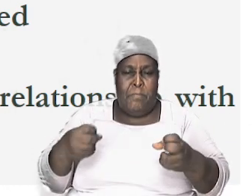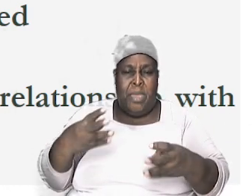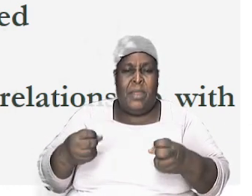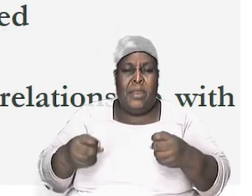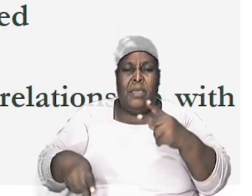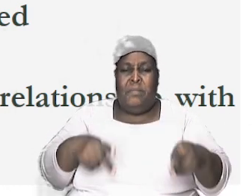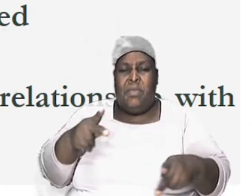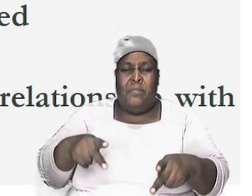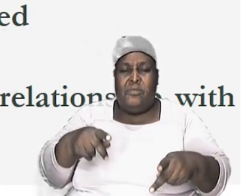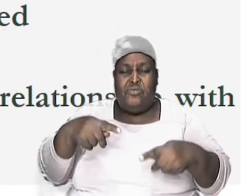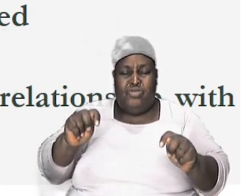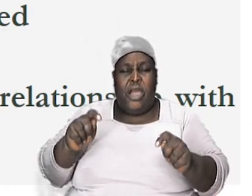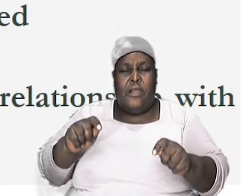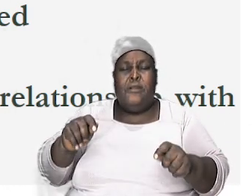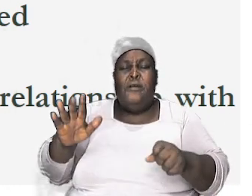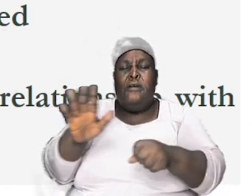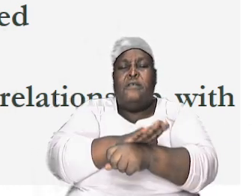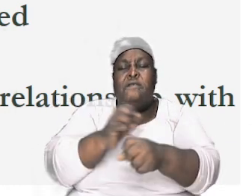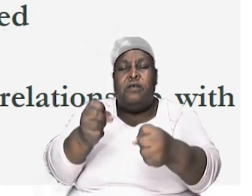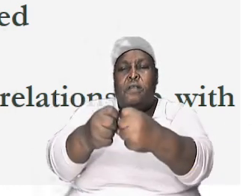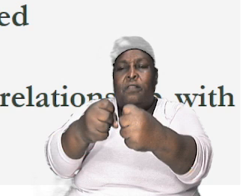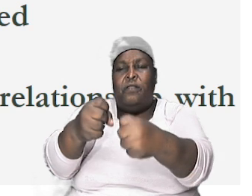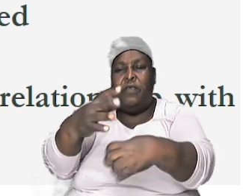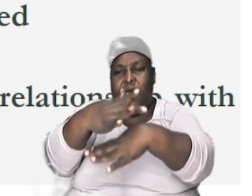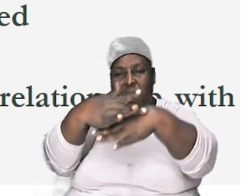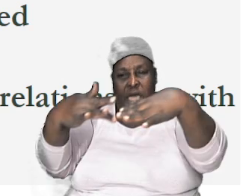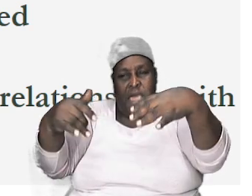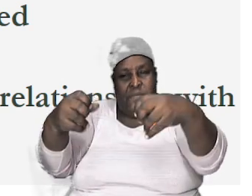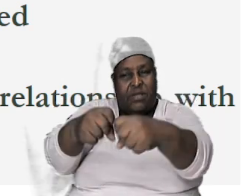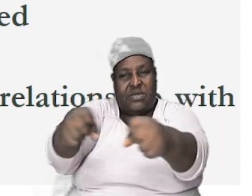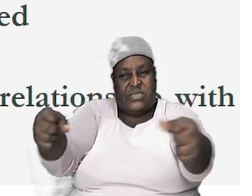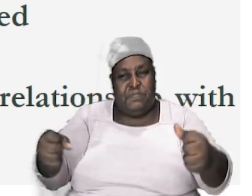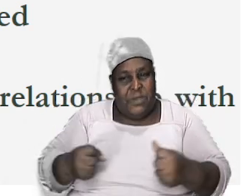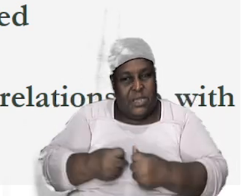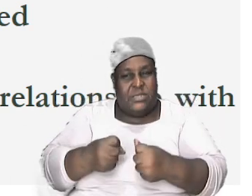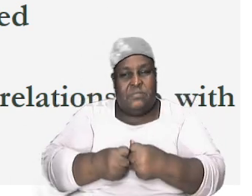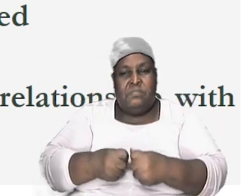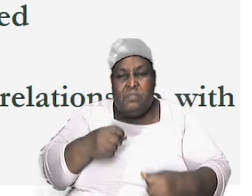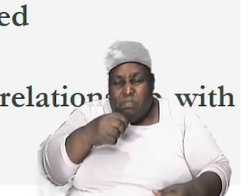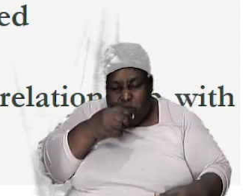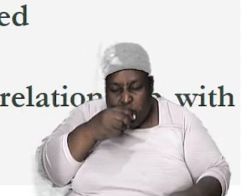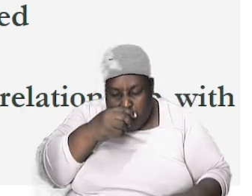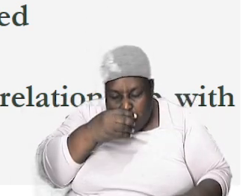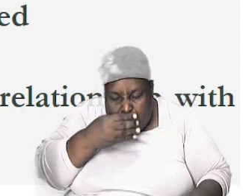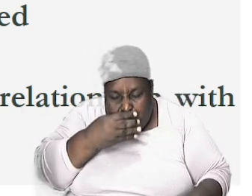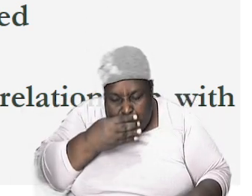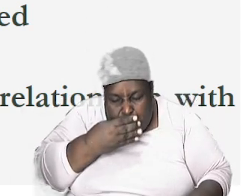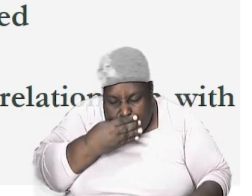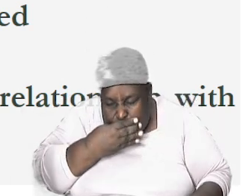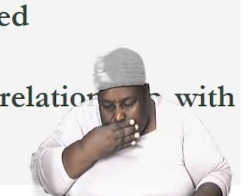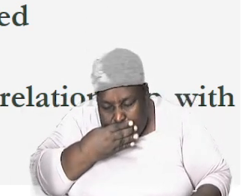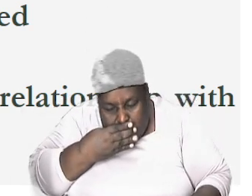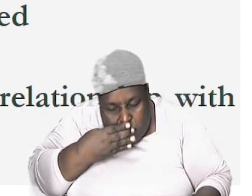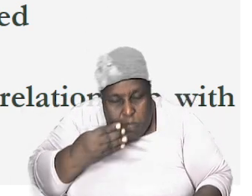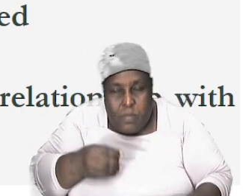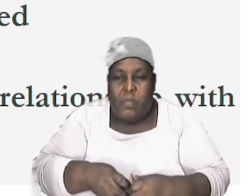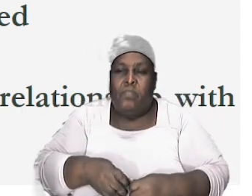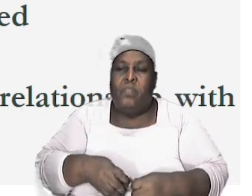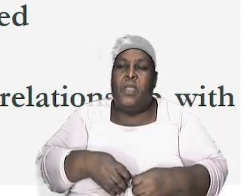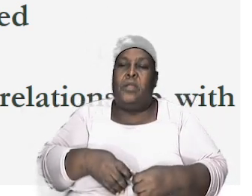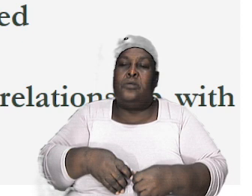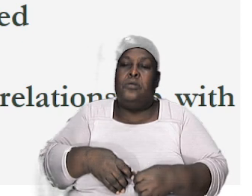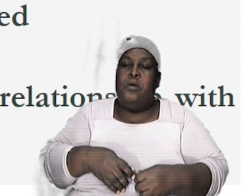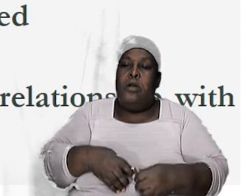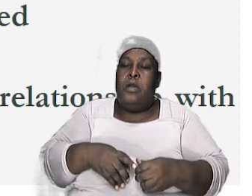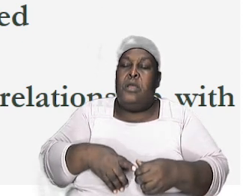drugs. That is why people are hooked on pornography. That is why people are hooked